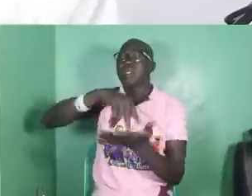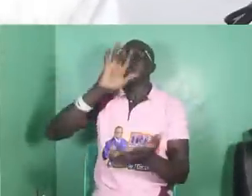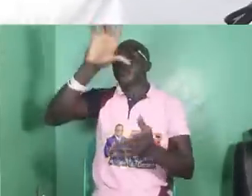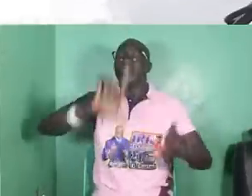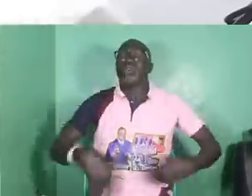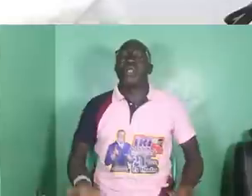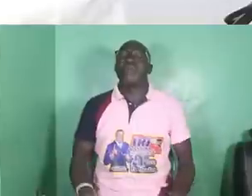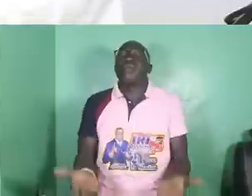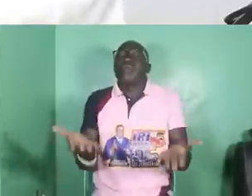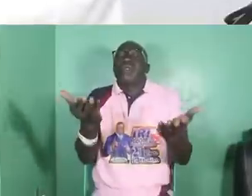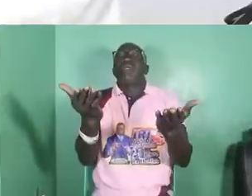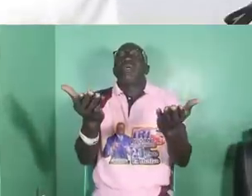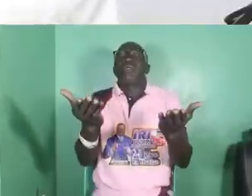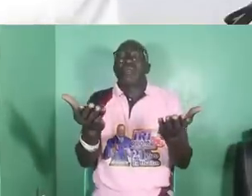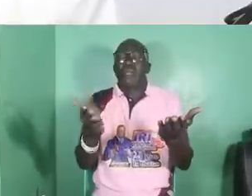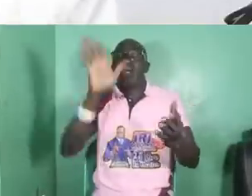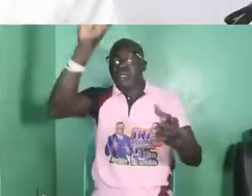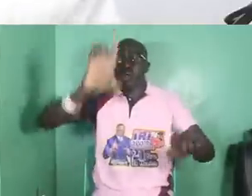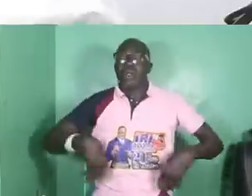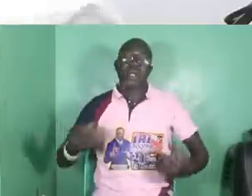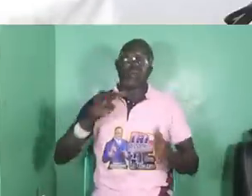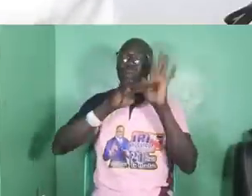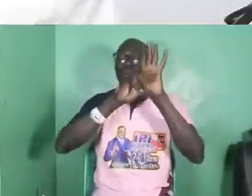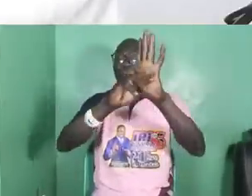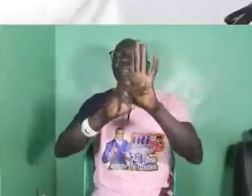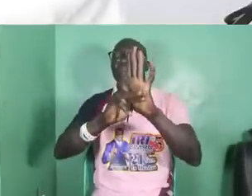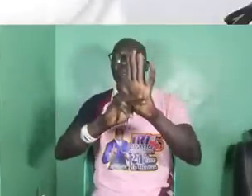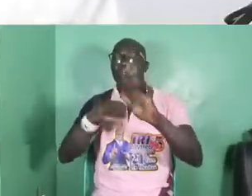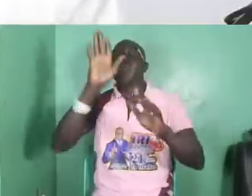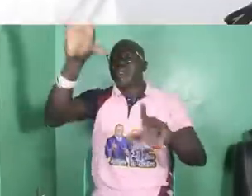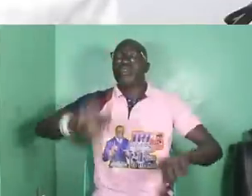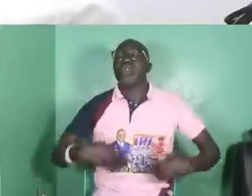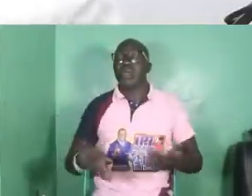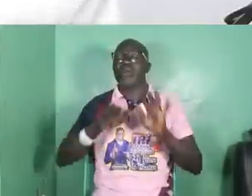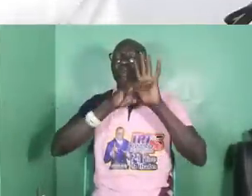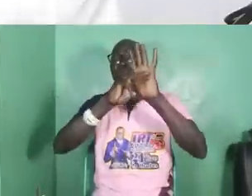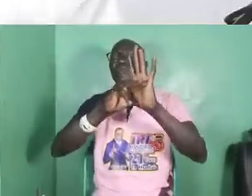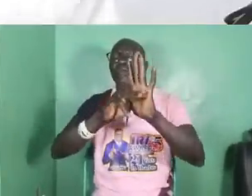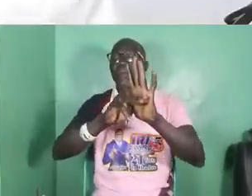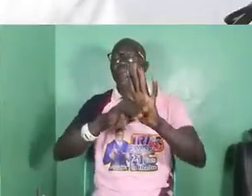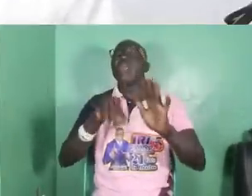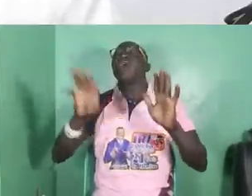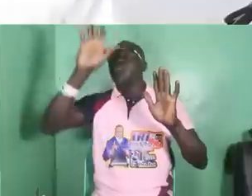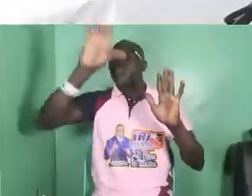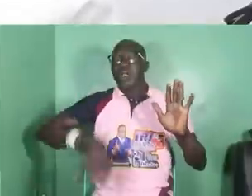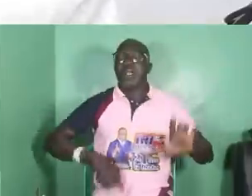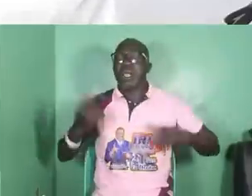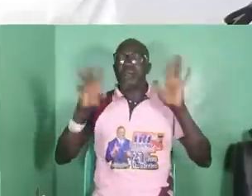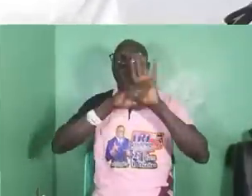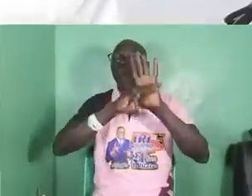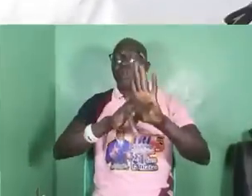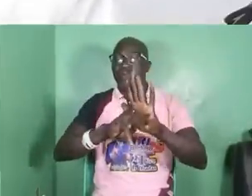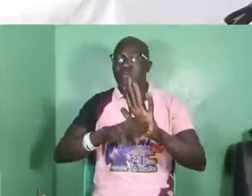Aye re ma dide. Amen. Ola wo ra. Aye e ma fo. Amen. Aye e ma fo. Amen. Aye e fo.